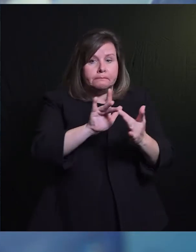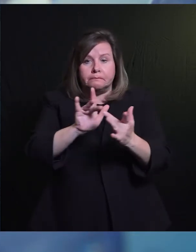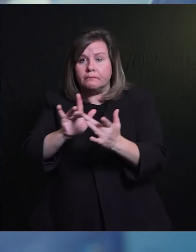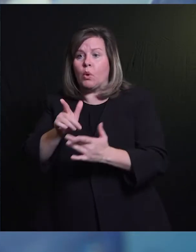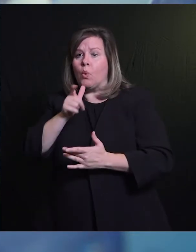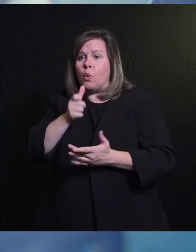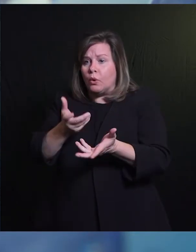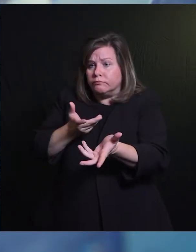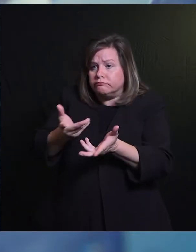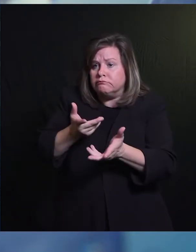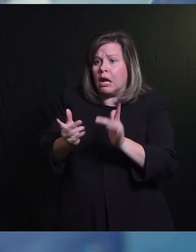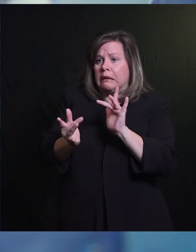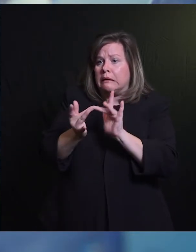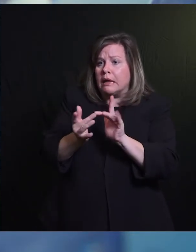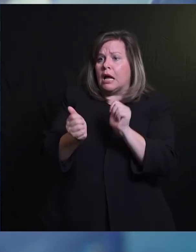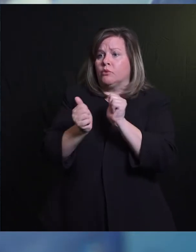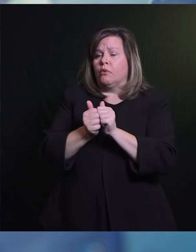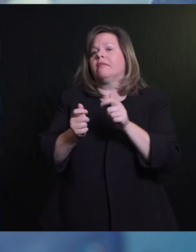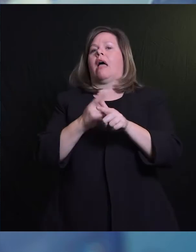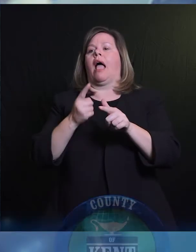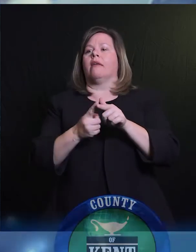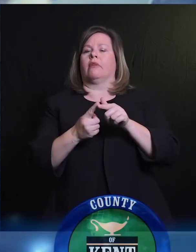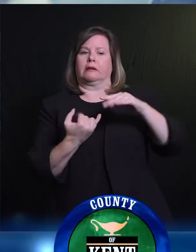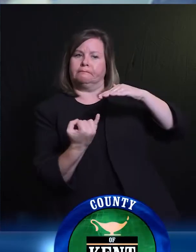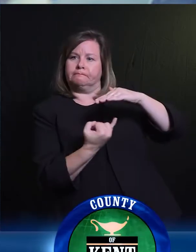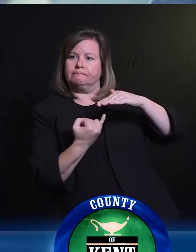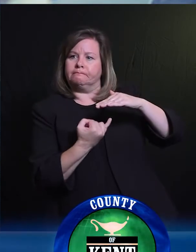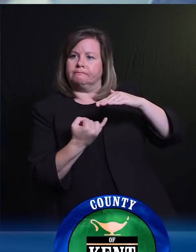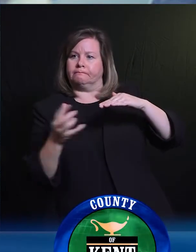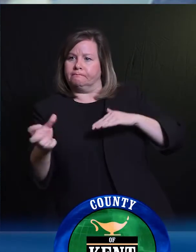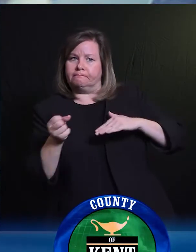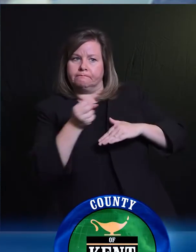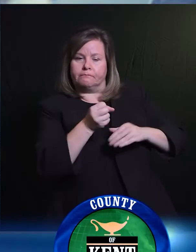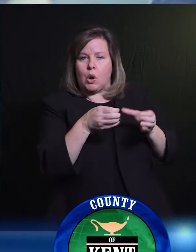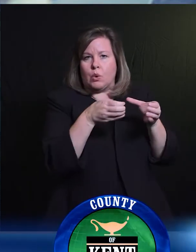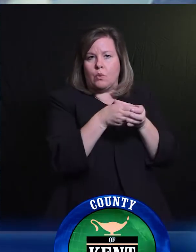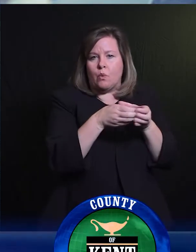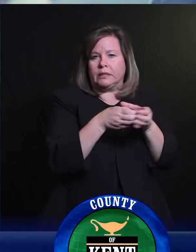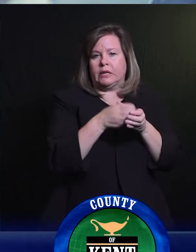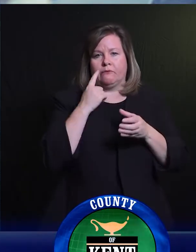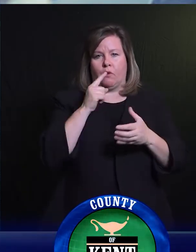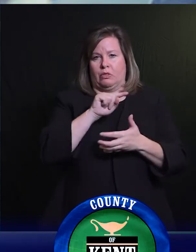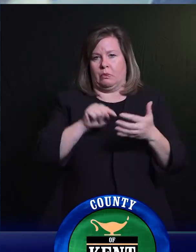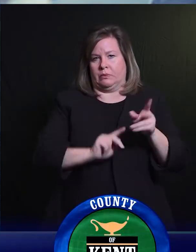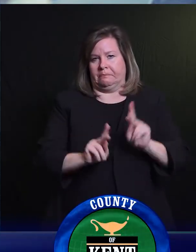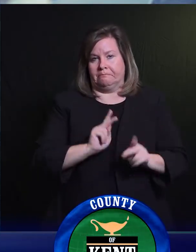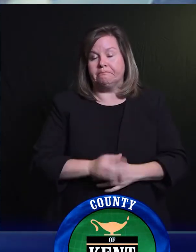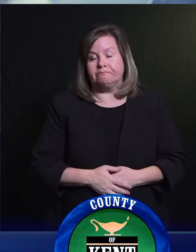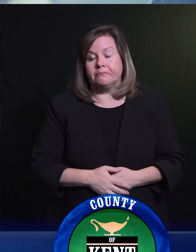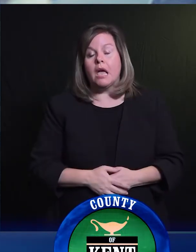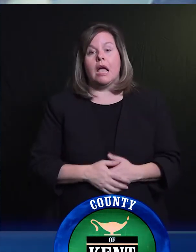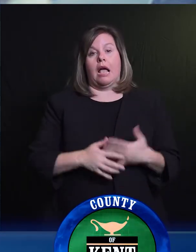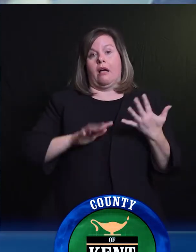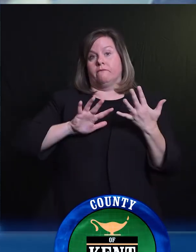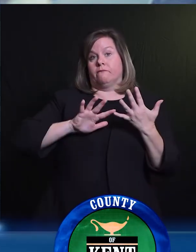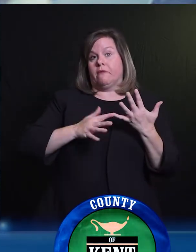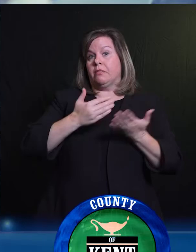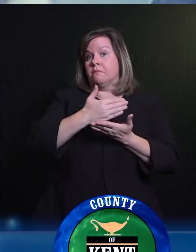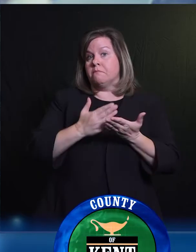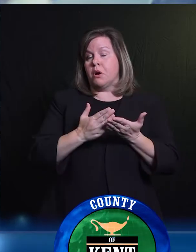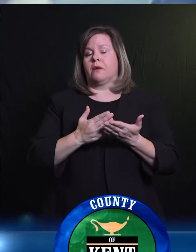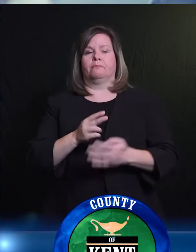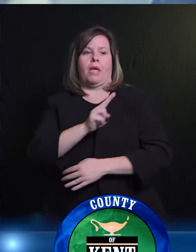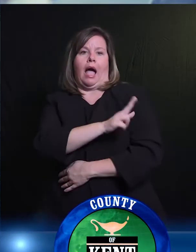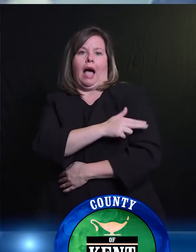isolation and quarantine in a timely manner. So I think we're standing good with that fourth area. And the fifth area is hospital